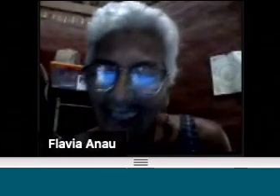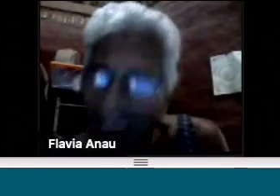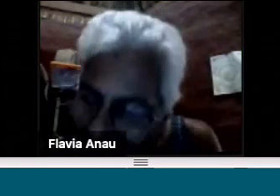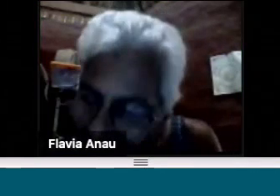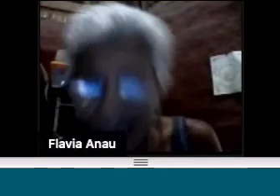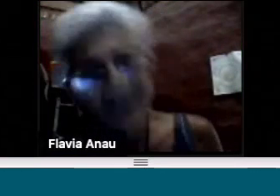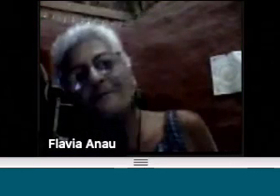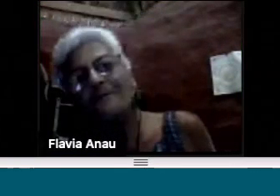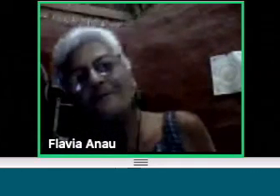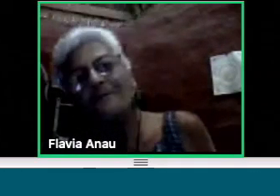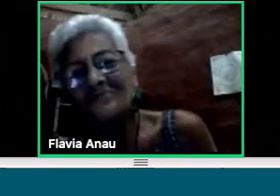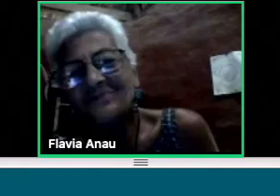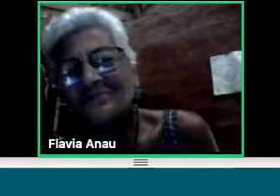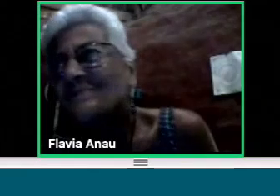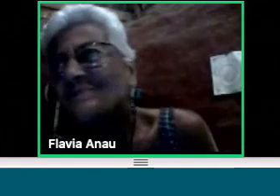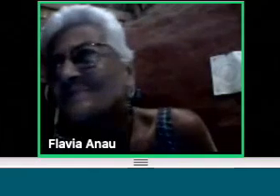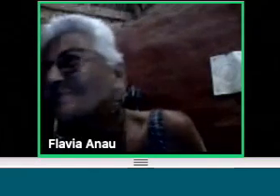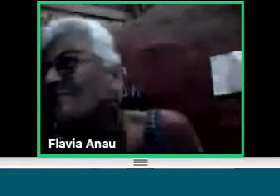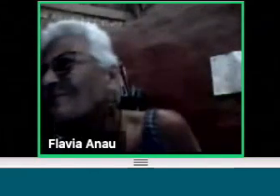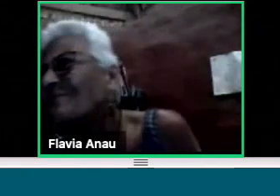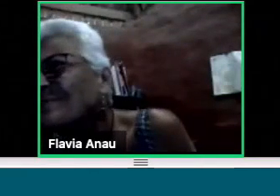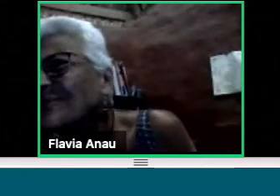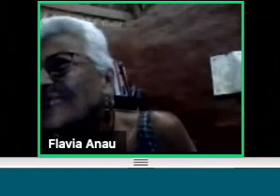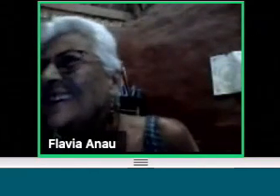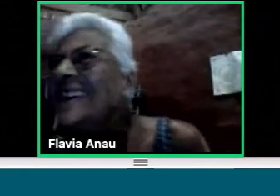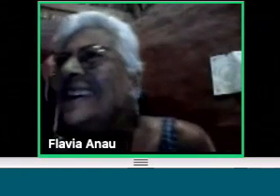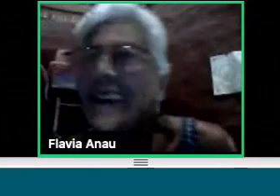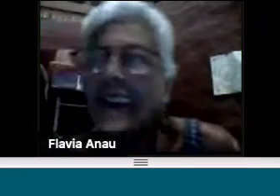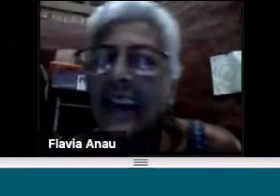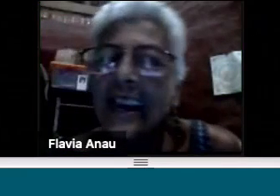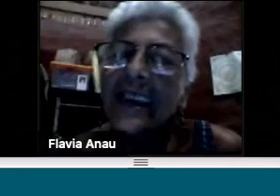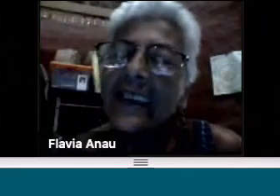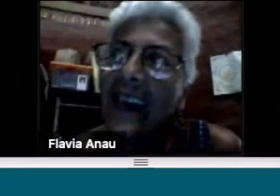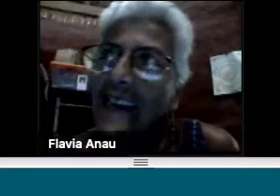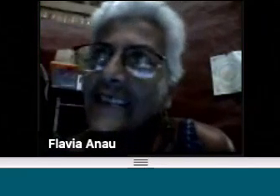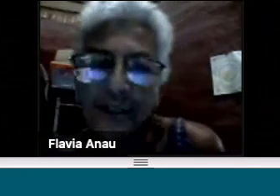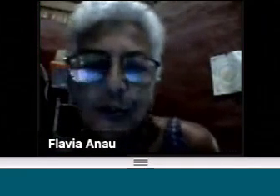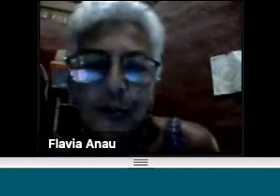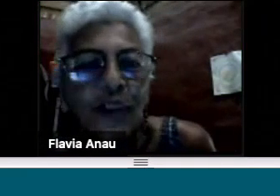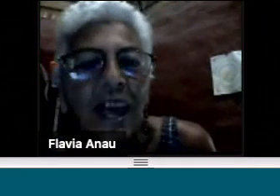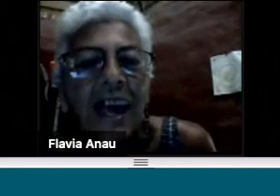Next, please. Next, please.